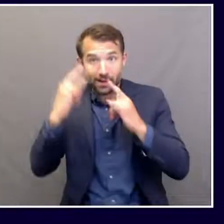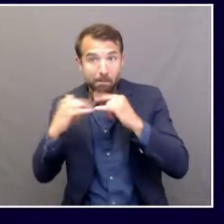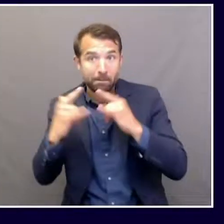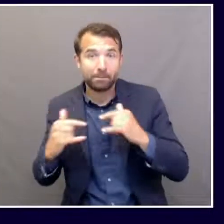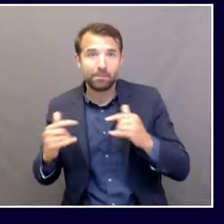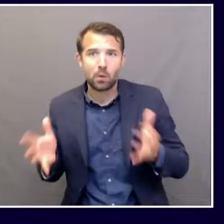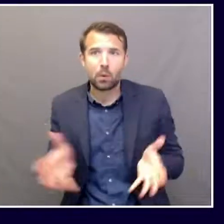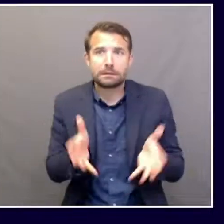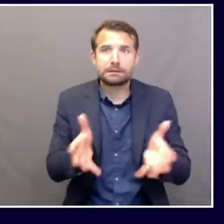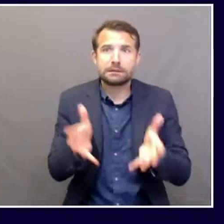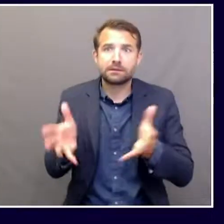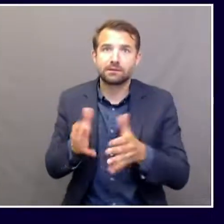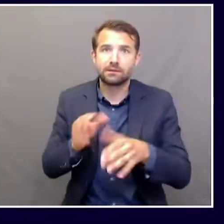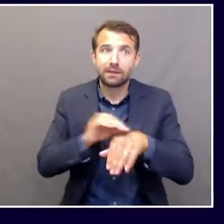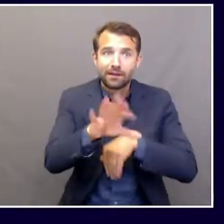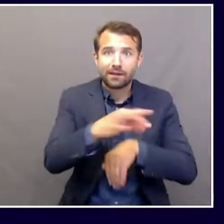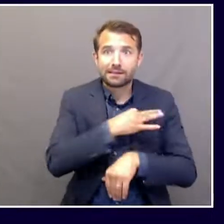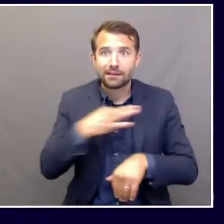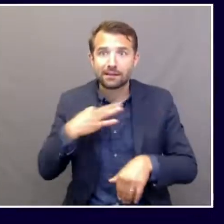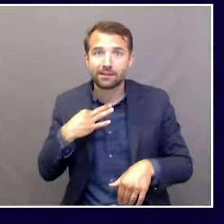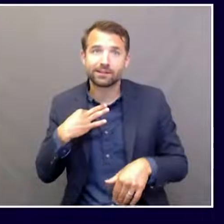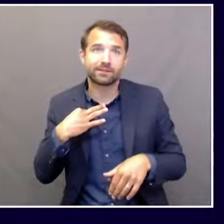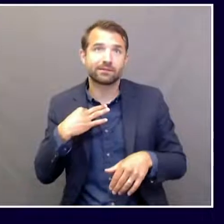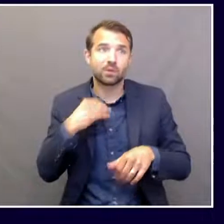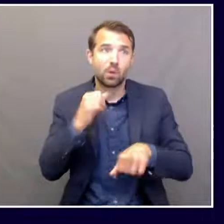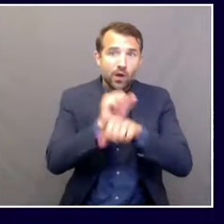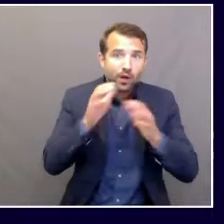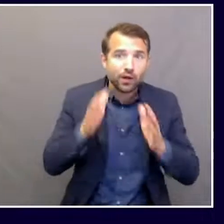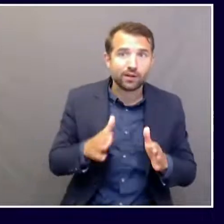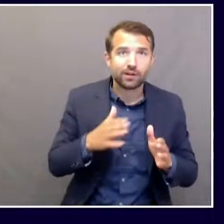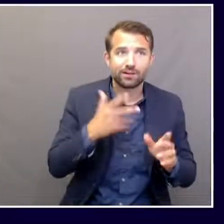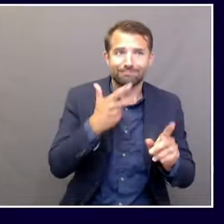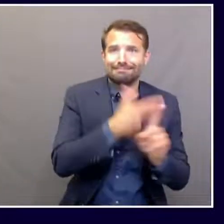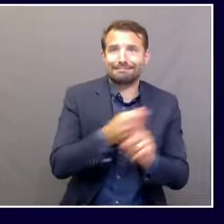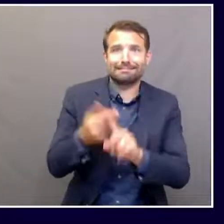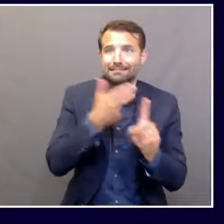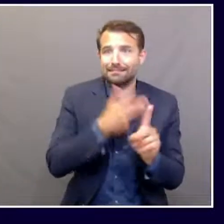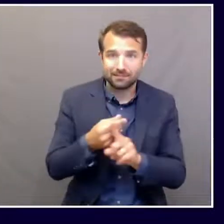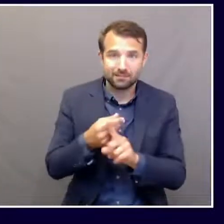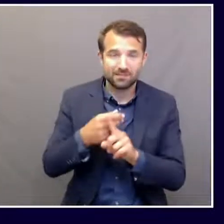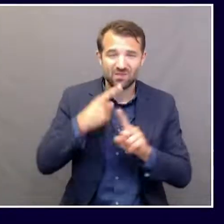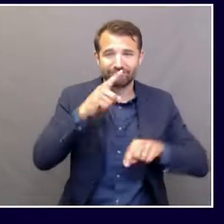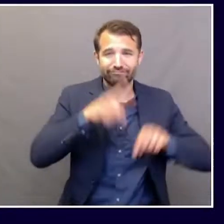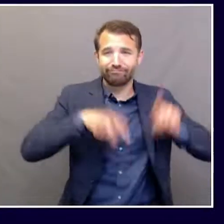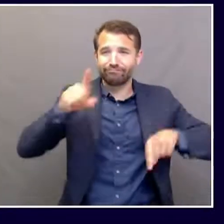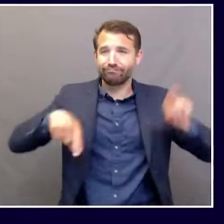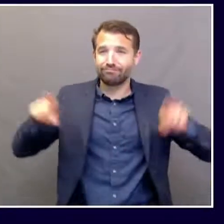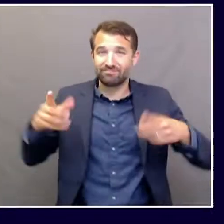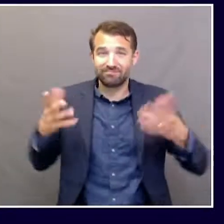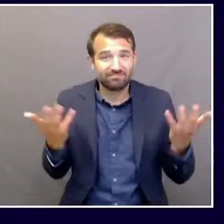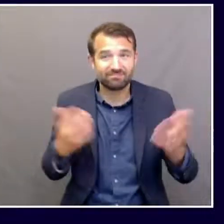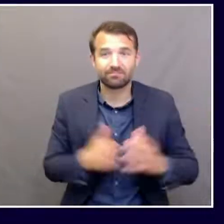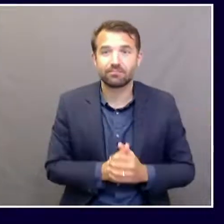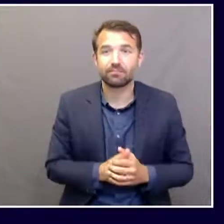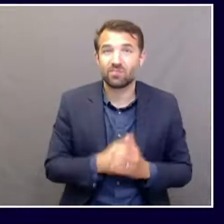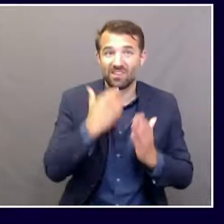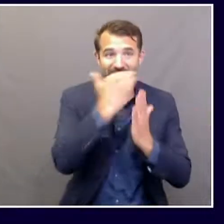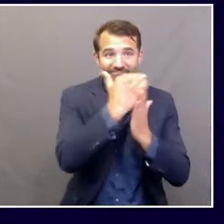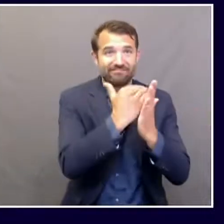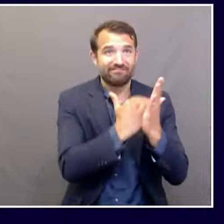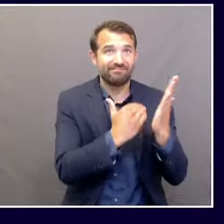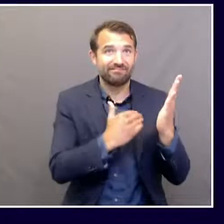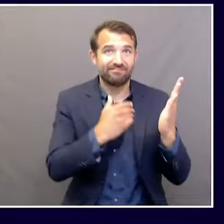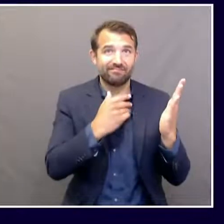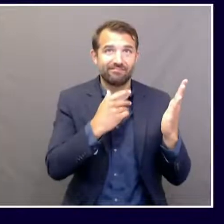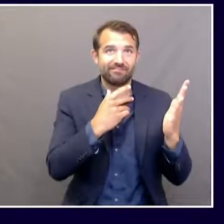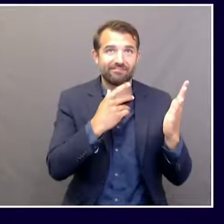et cetera, are fully vaccinated. So we've seen a diversity. I looked at the list back about 2